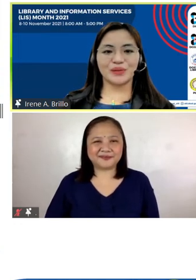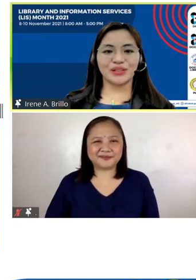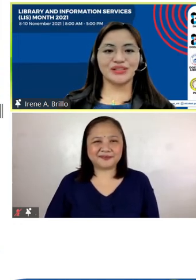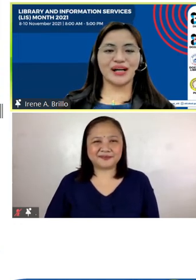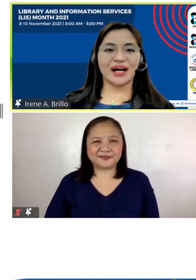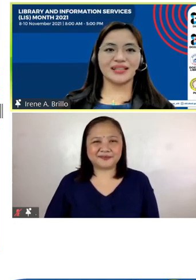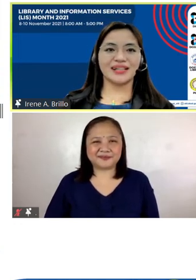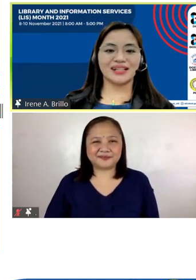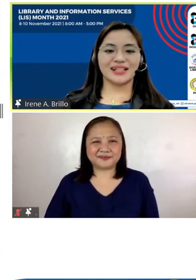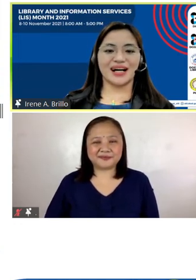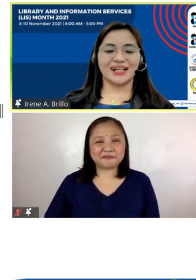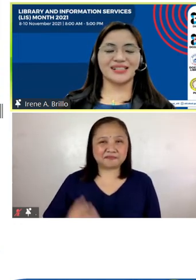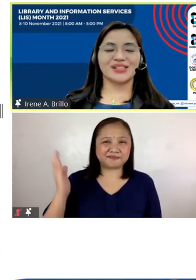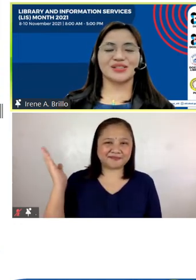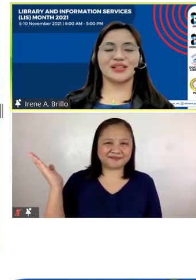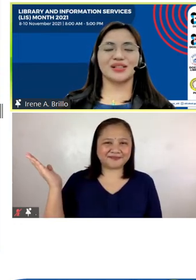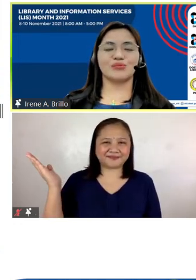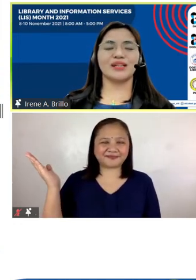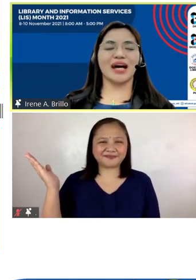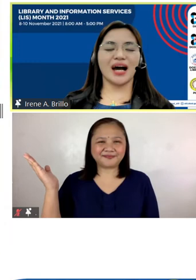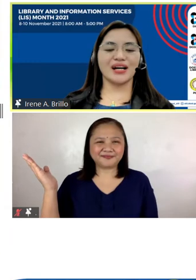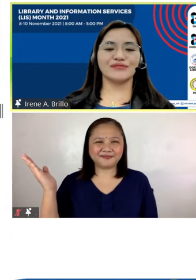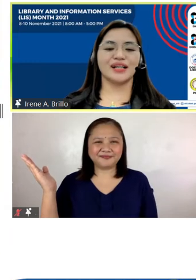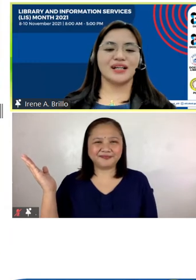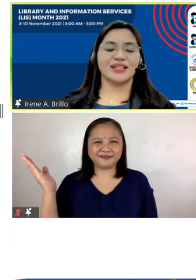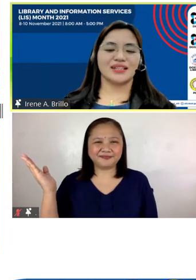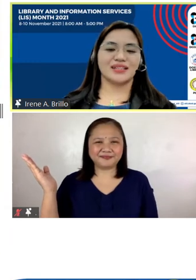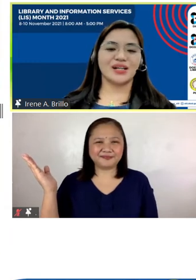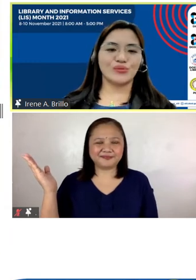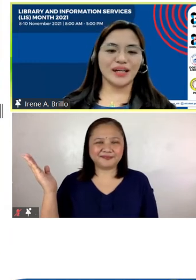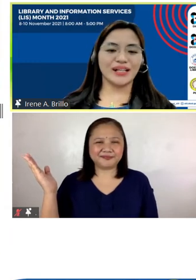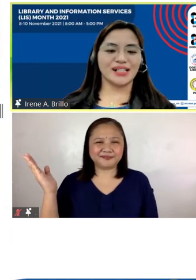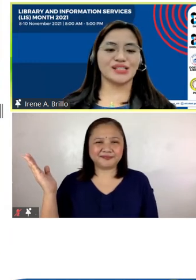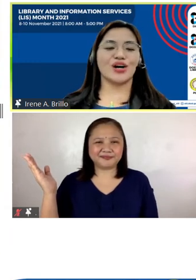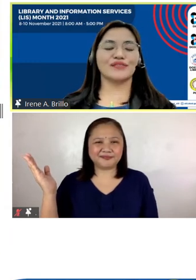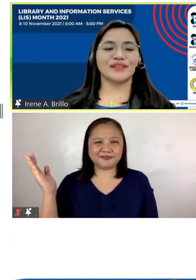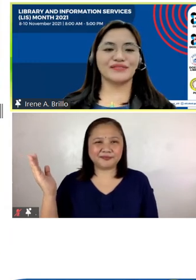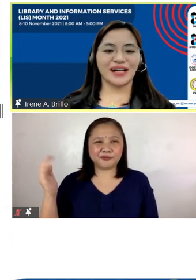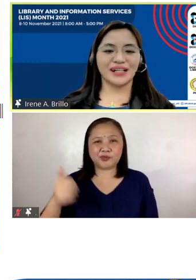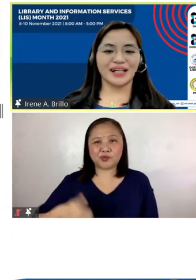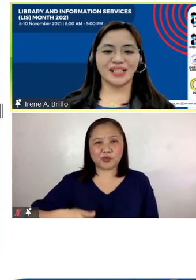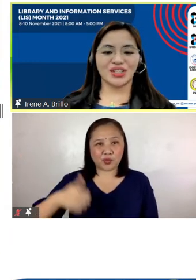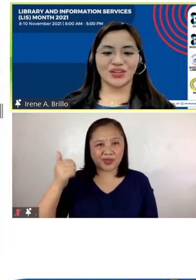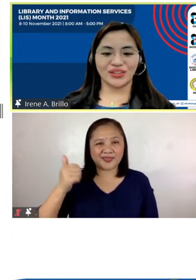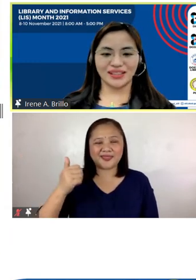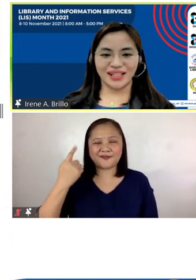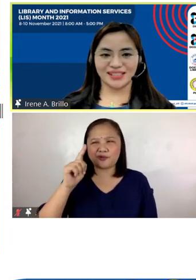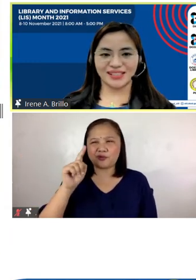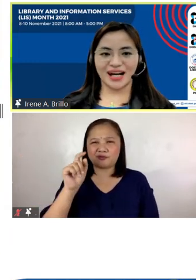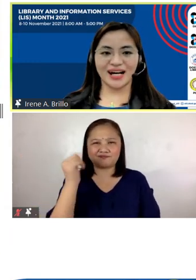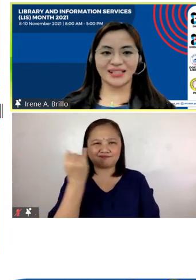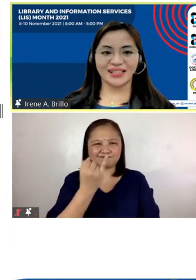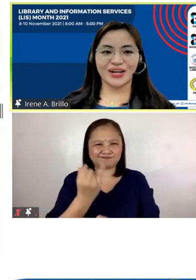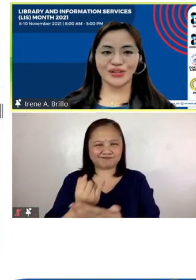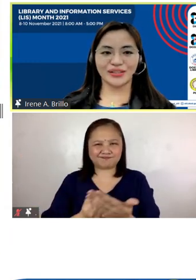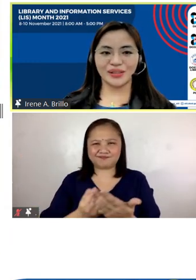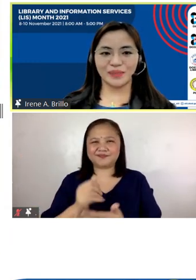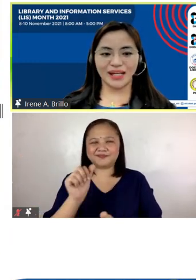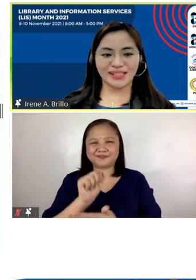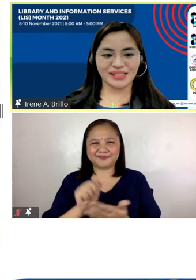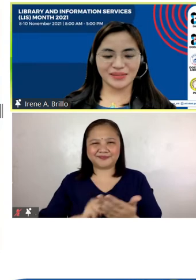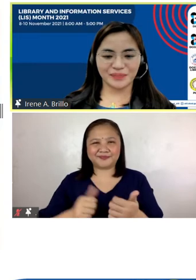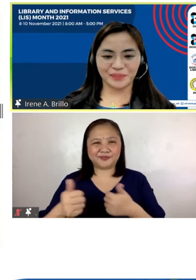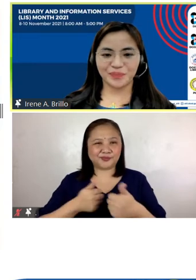Ito na po yung ating, we have the winners of the fan art contest. At ang